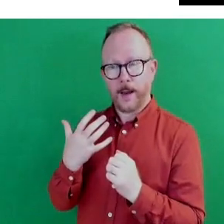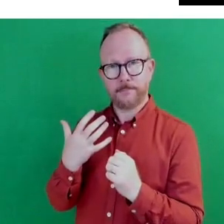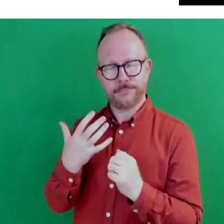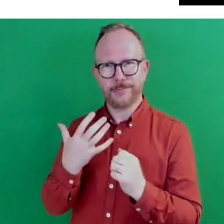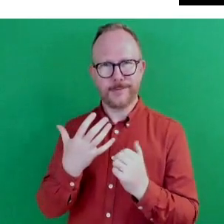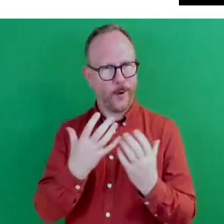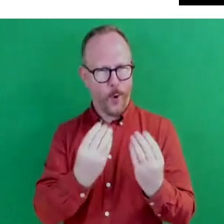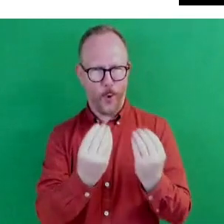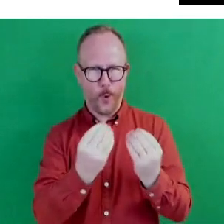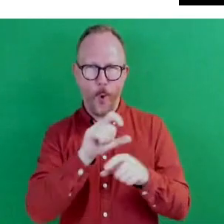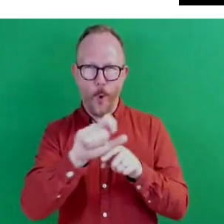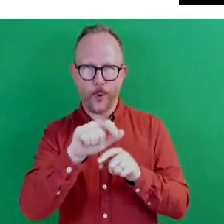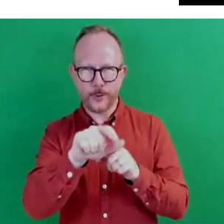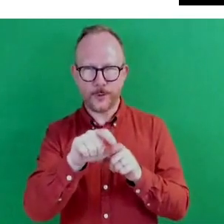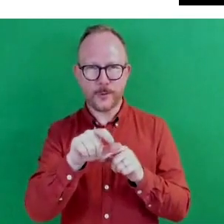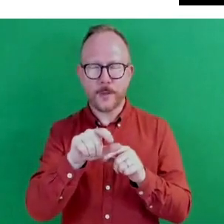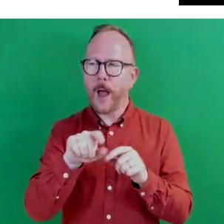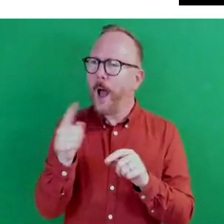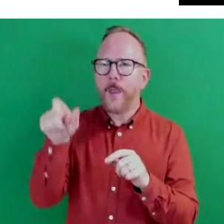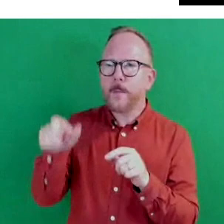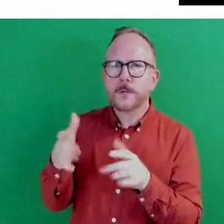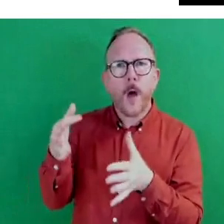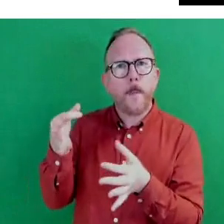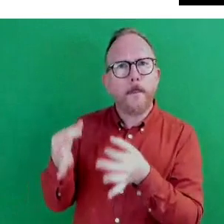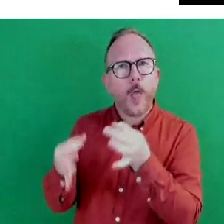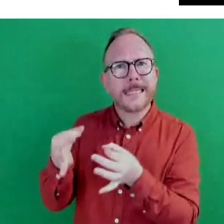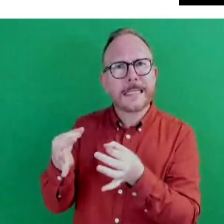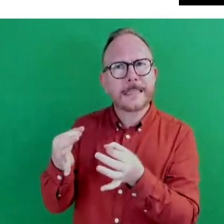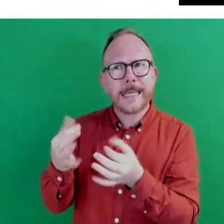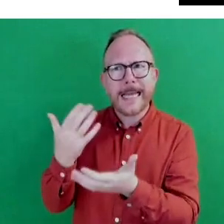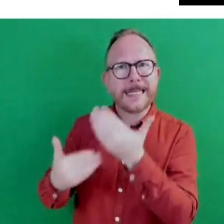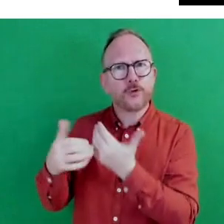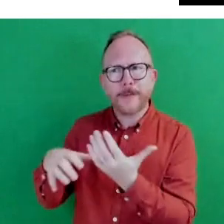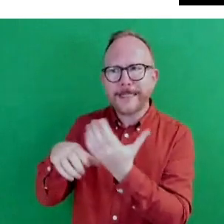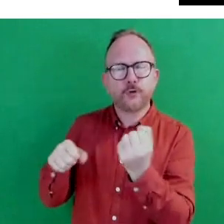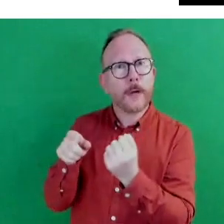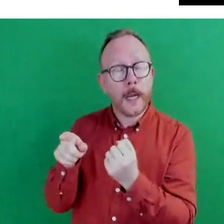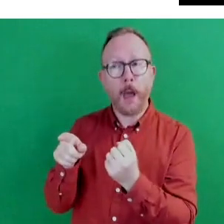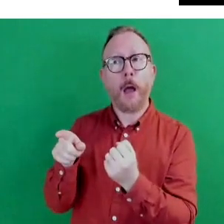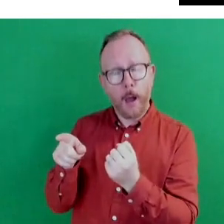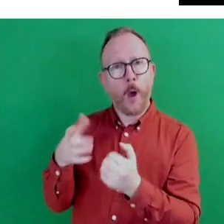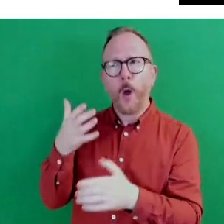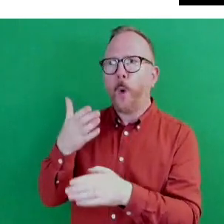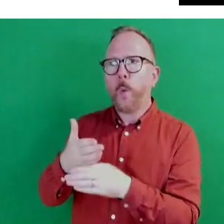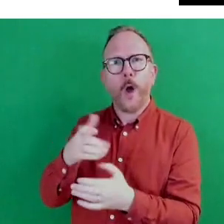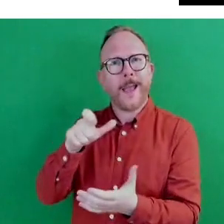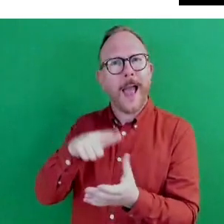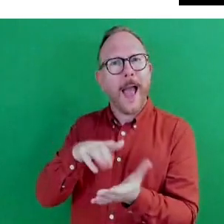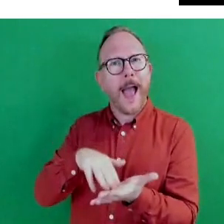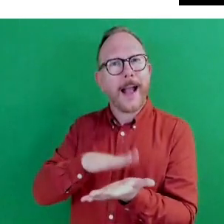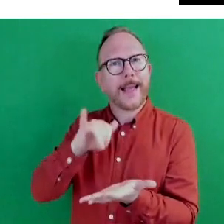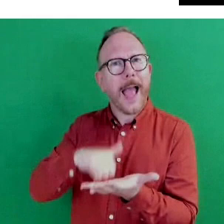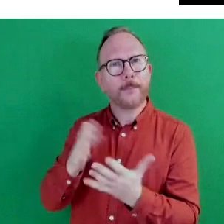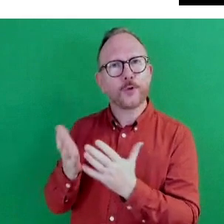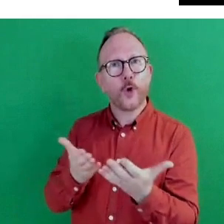someone who had done like a politics and history course, and they had been working in a CAMS, I think in Hertfordshire, and they had been